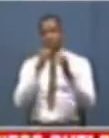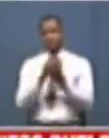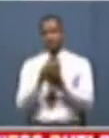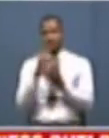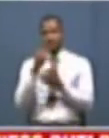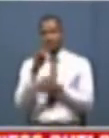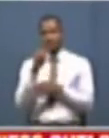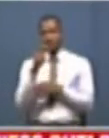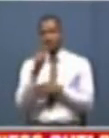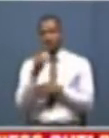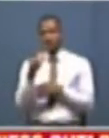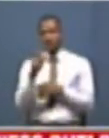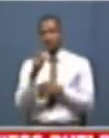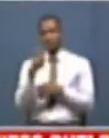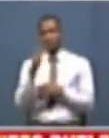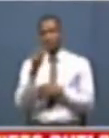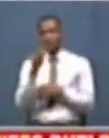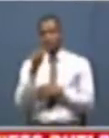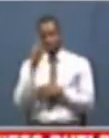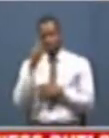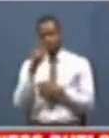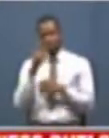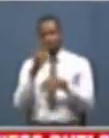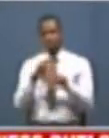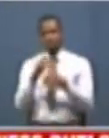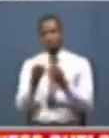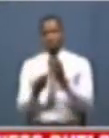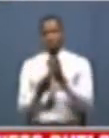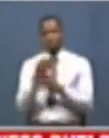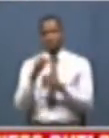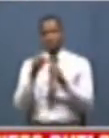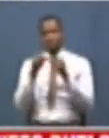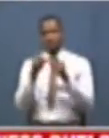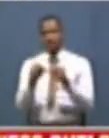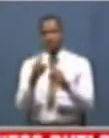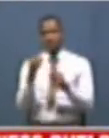digital age, implication for growth and sustainability of the financial